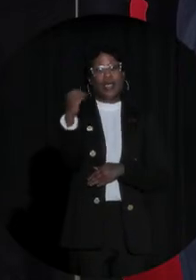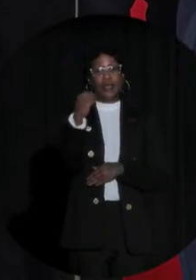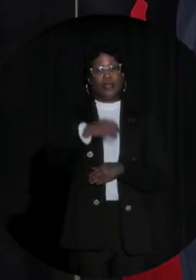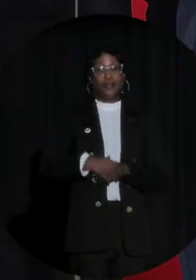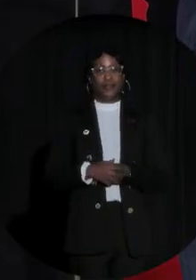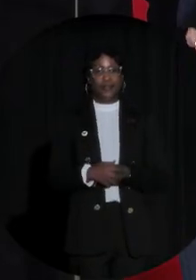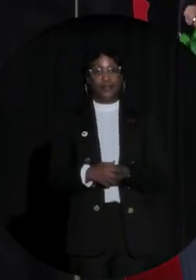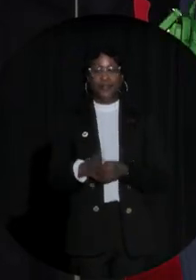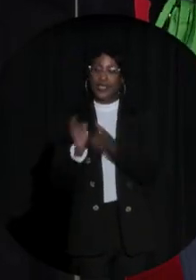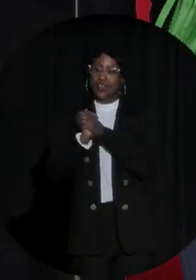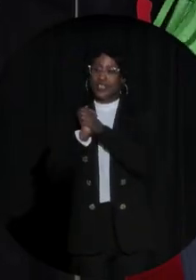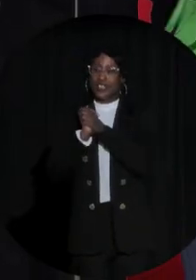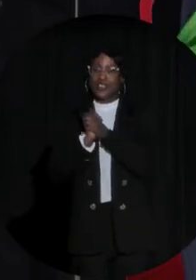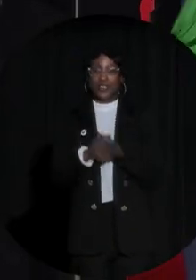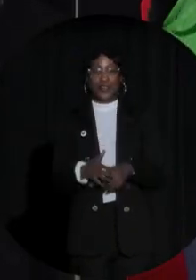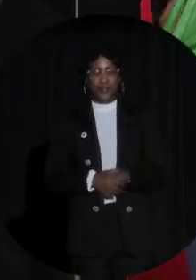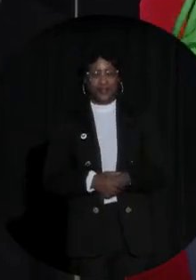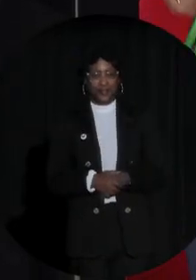County.